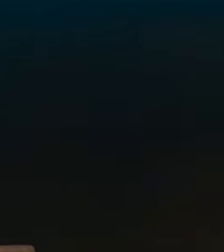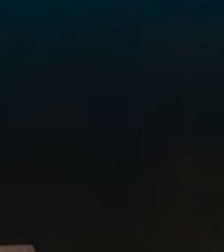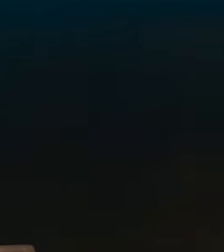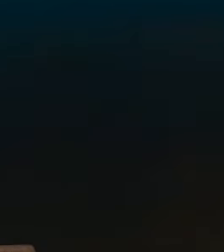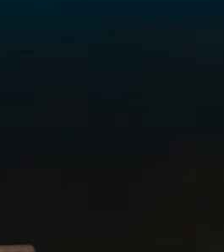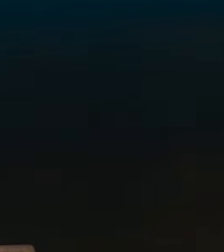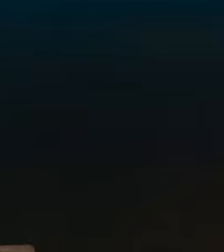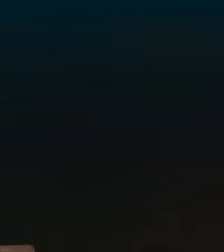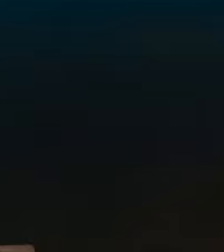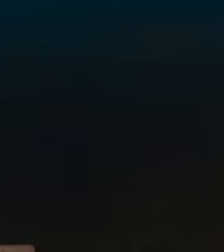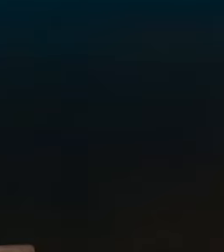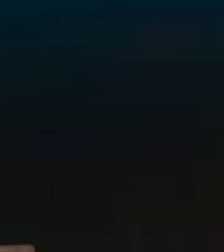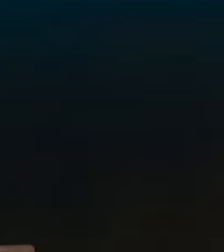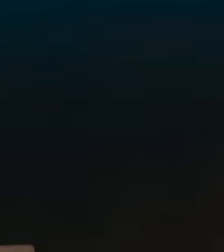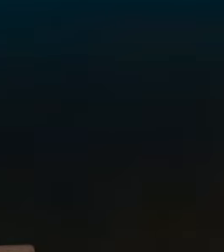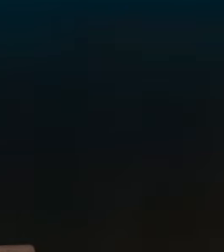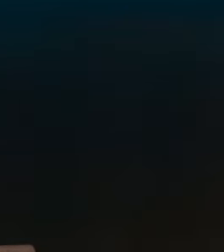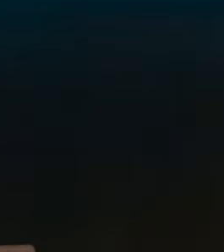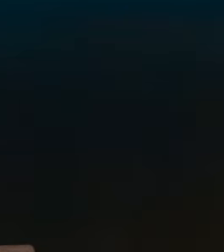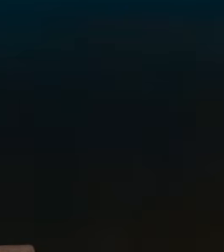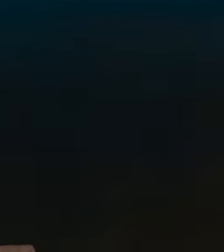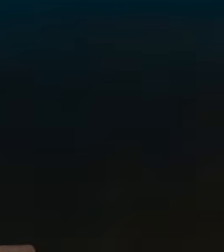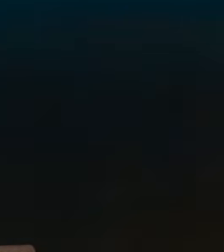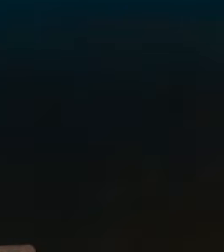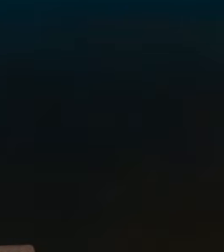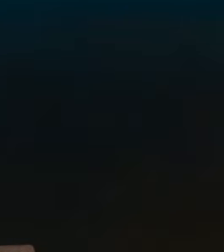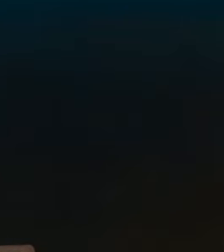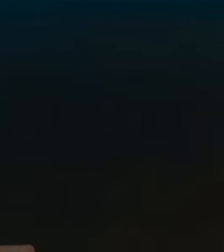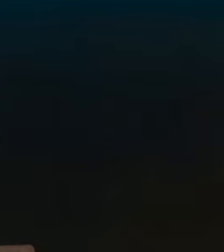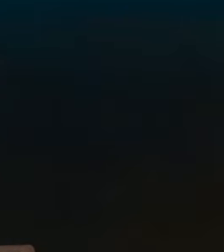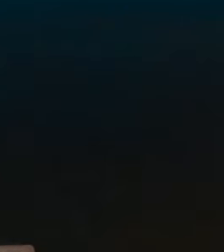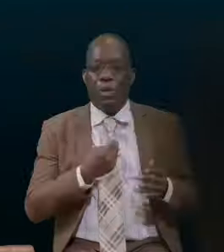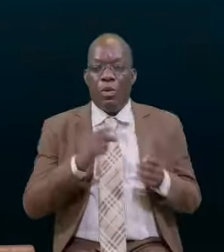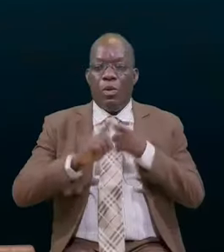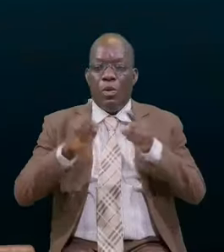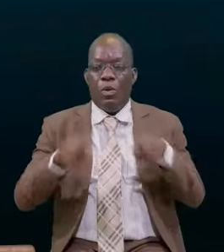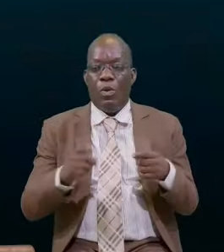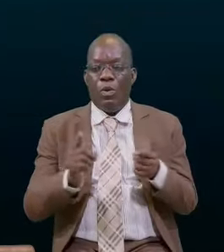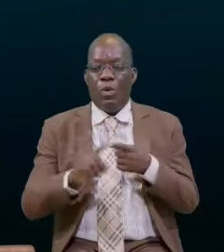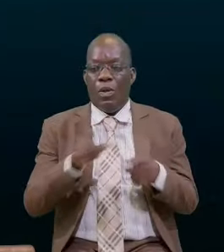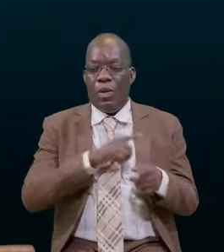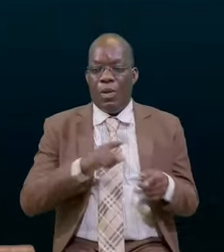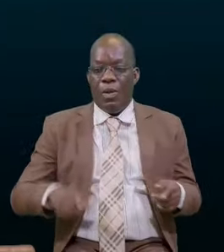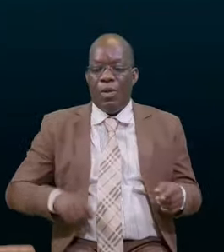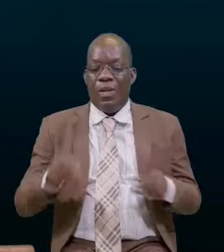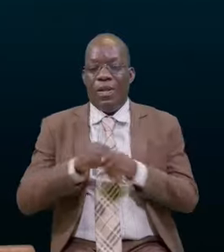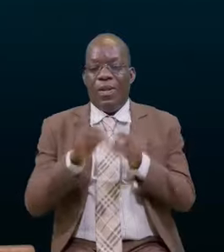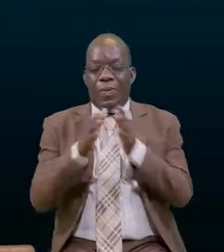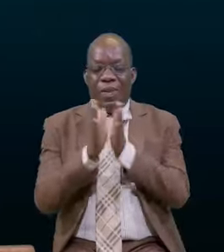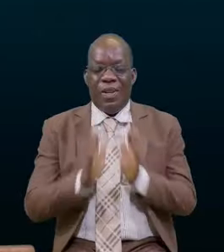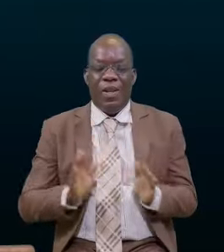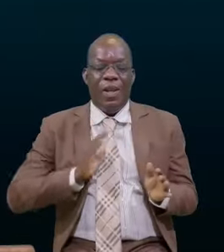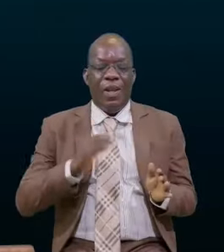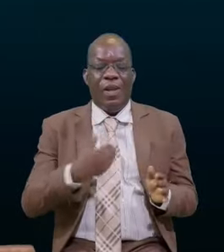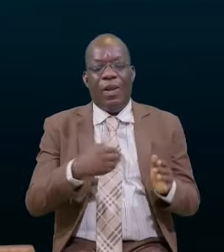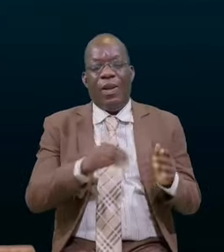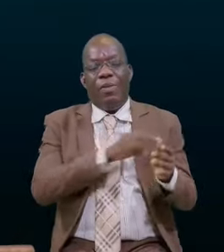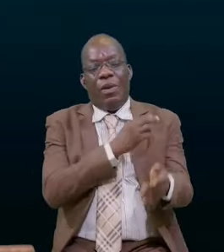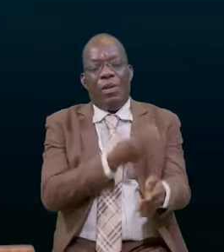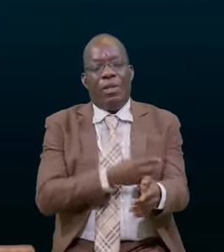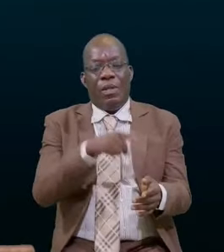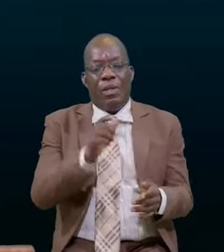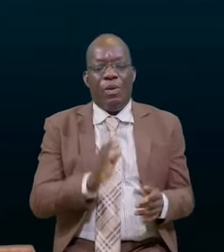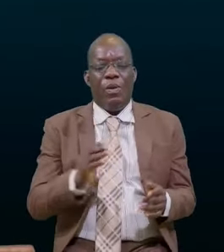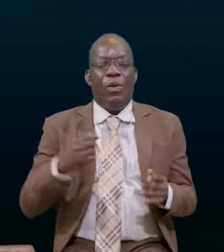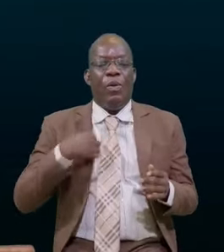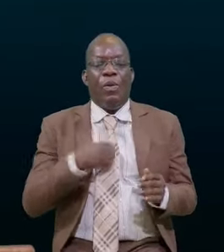the Lord I want us to go to the Lord in prayer almighty God we bless your name we glorify the because of how you have been blessing us